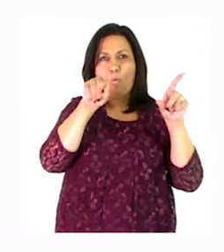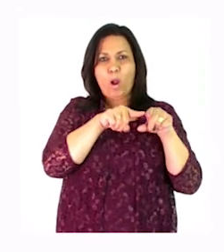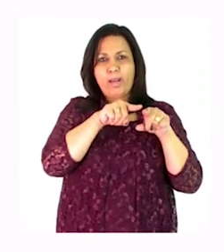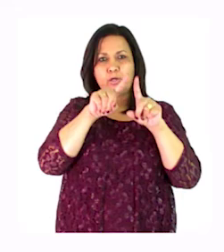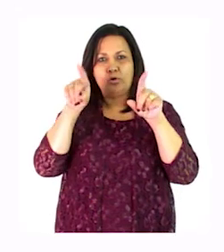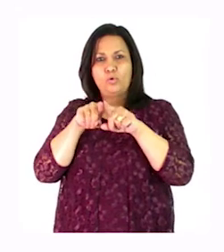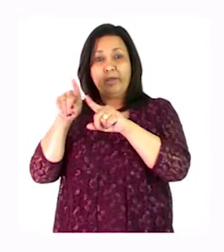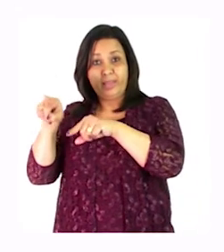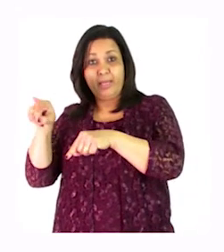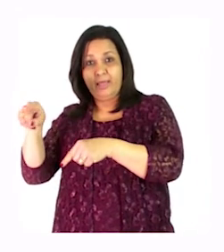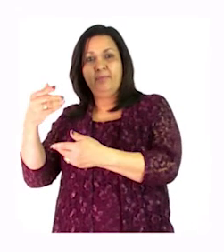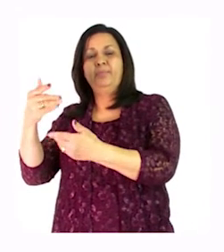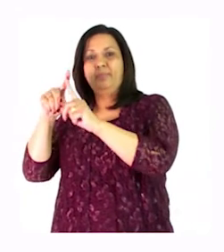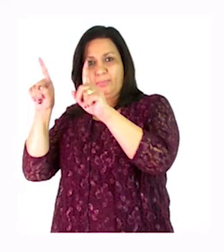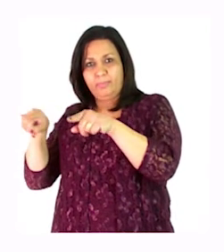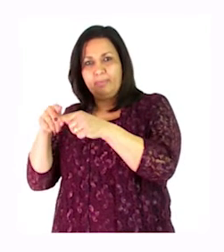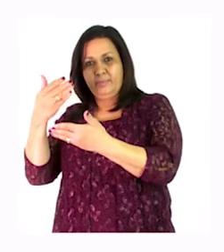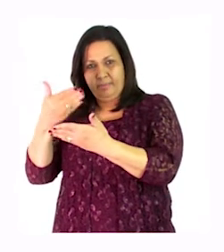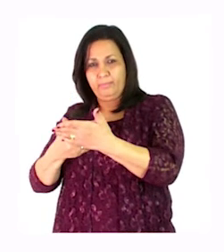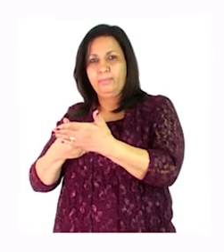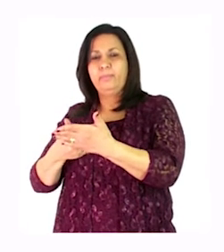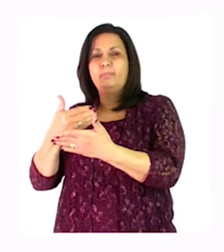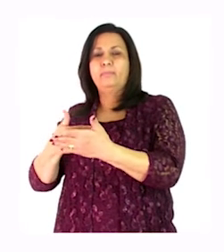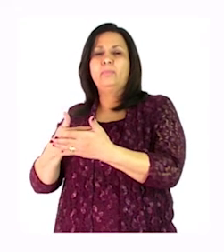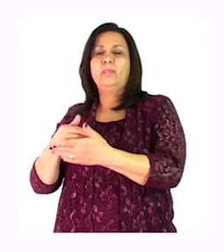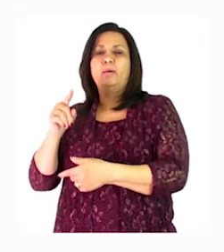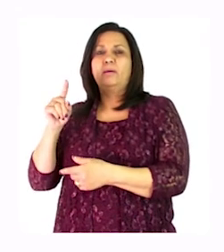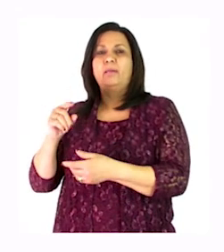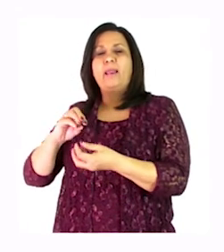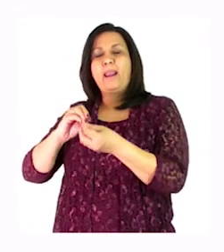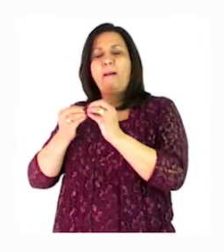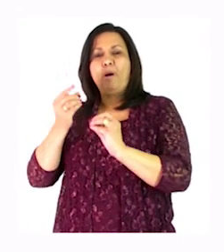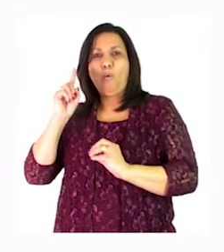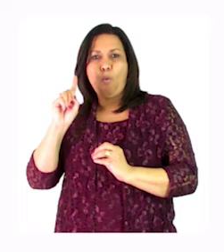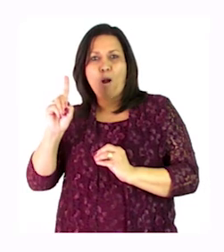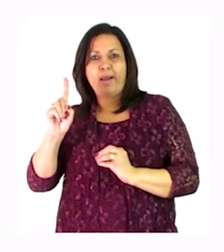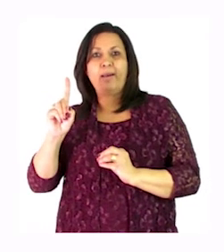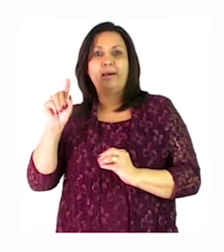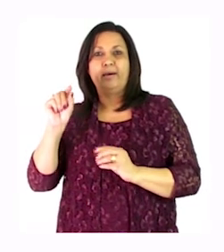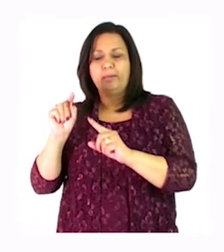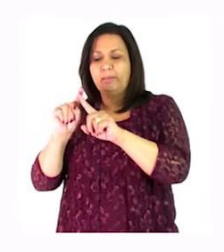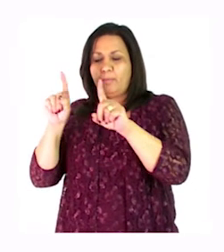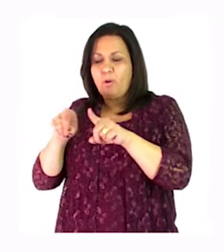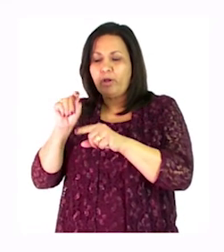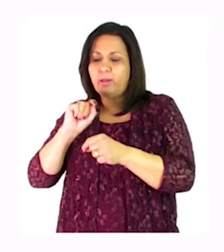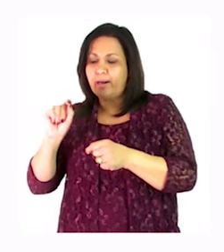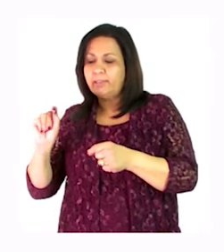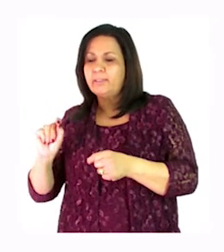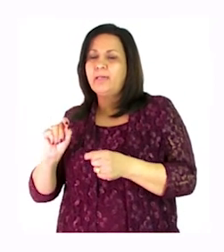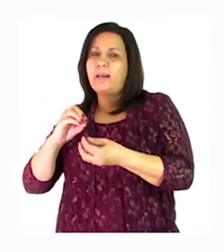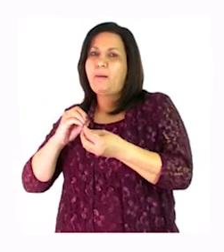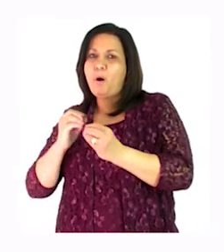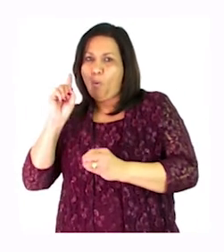row. That's number 1. So we put number 1 right below the picture where